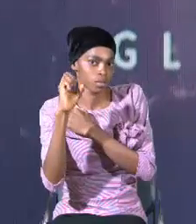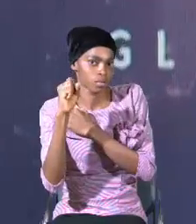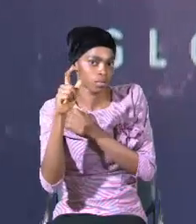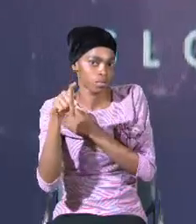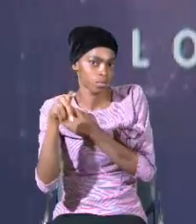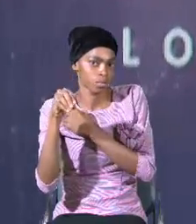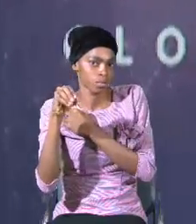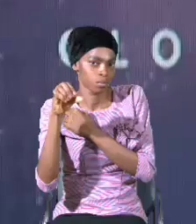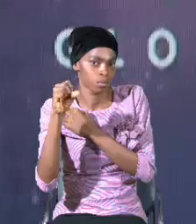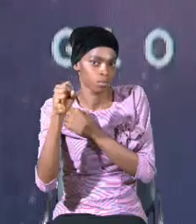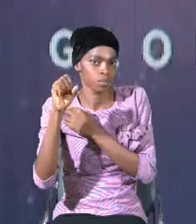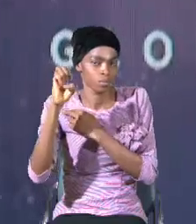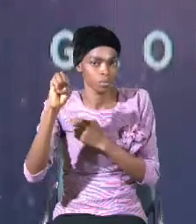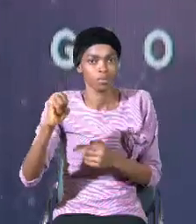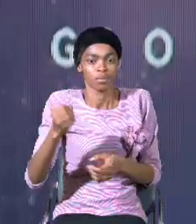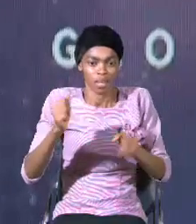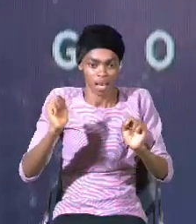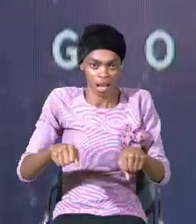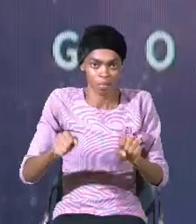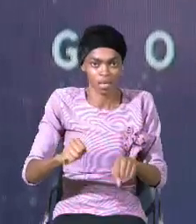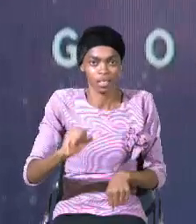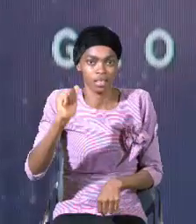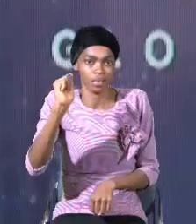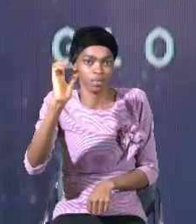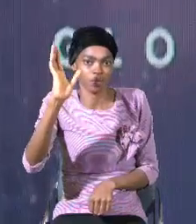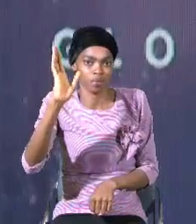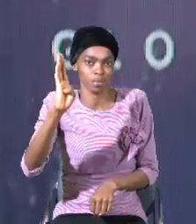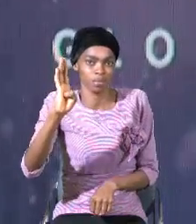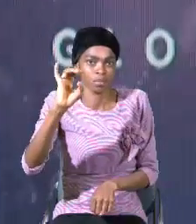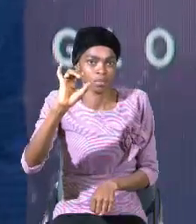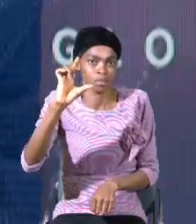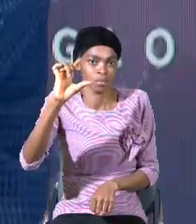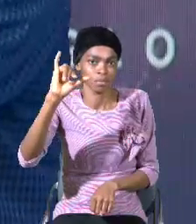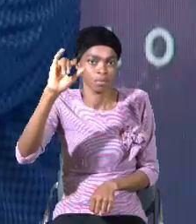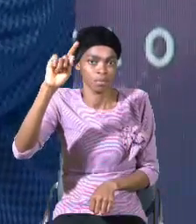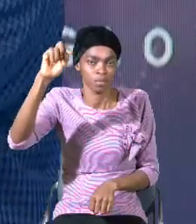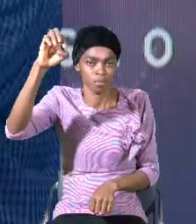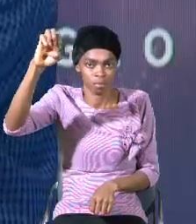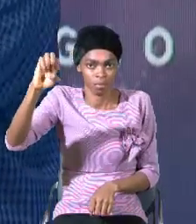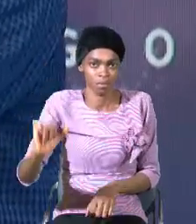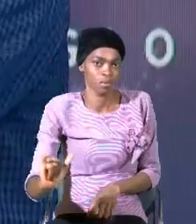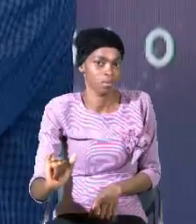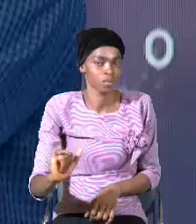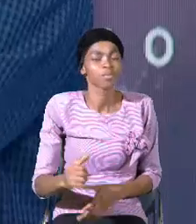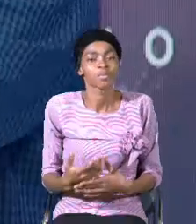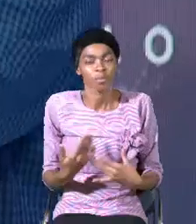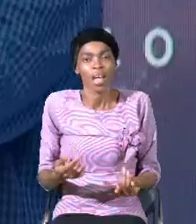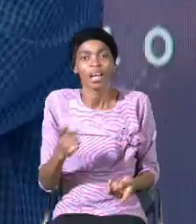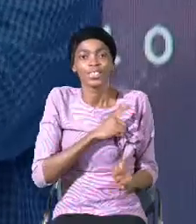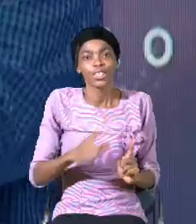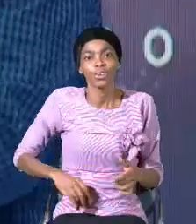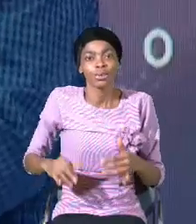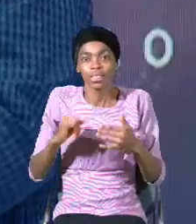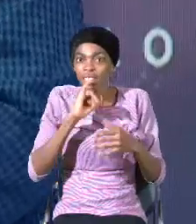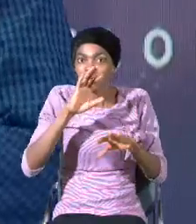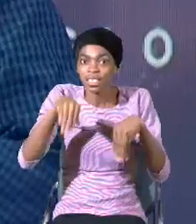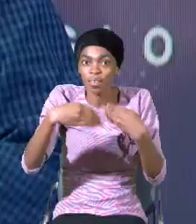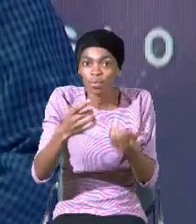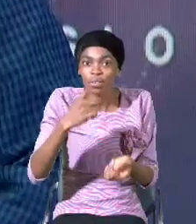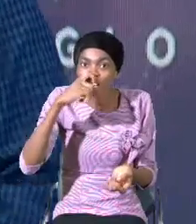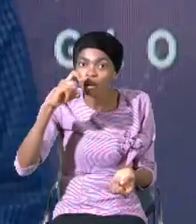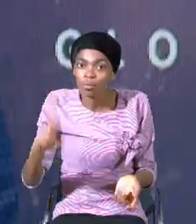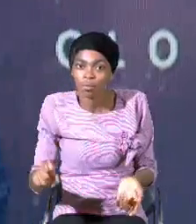Responsibility. The Lord is giving you a mandate. It's giving you a goal. It's giving you a direction